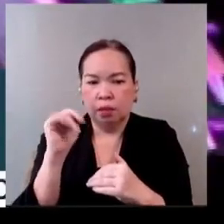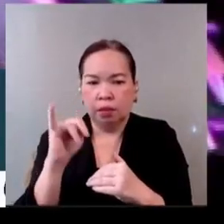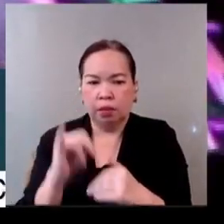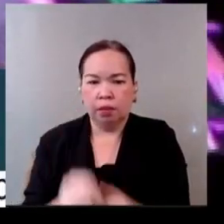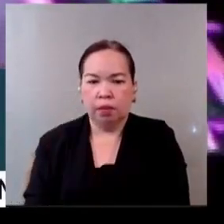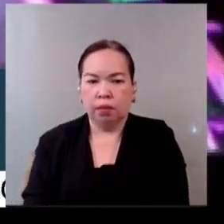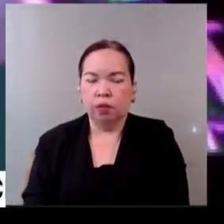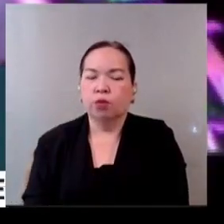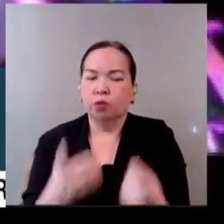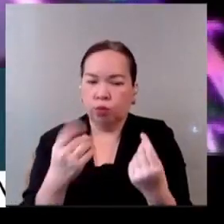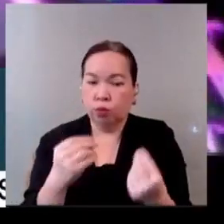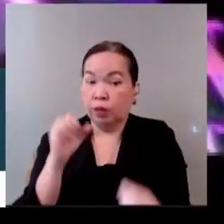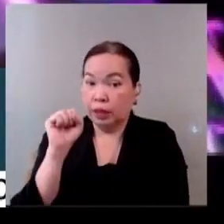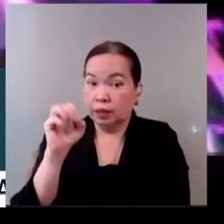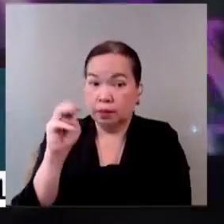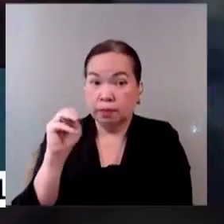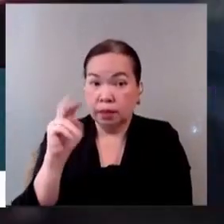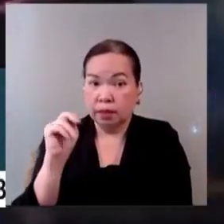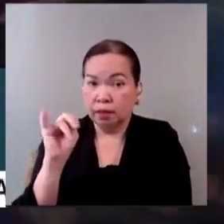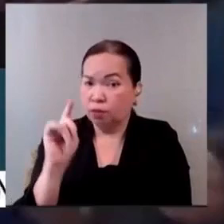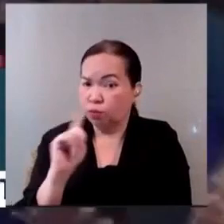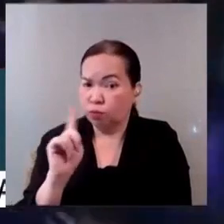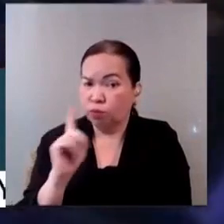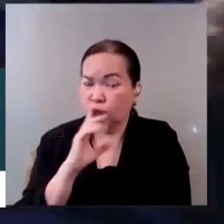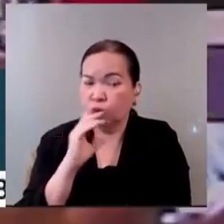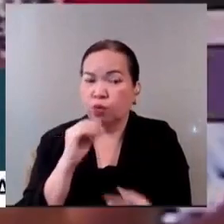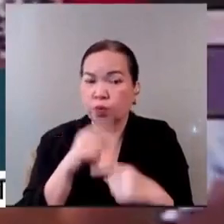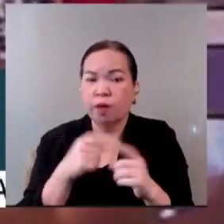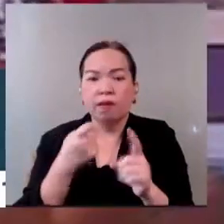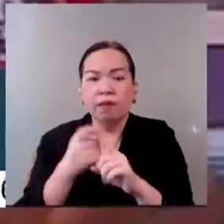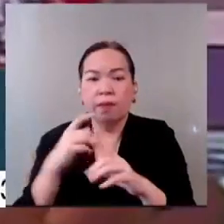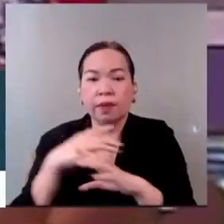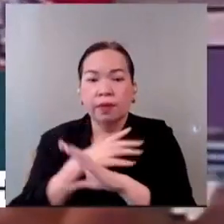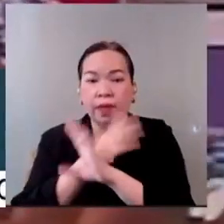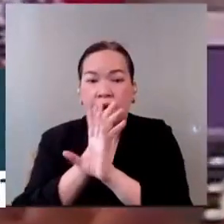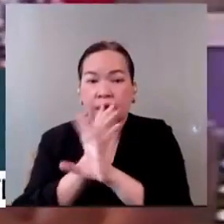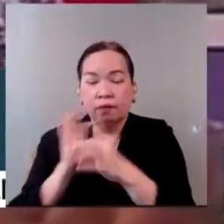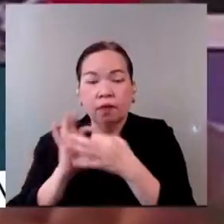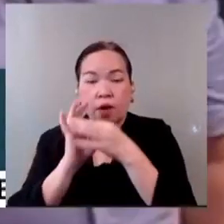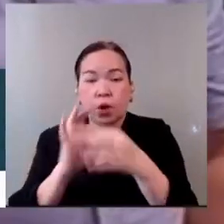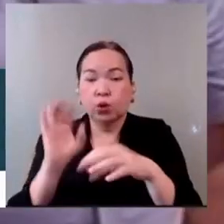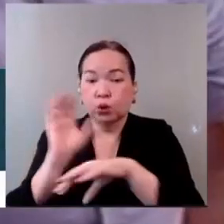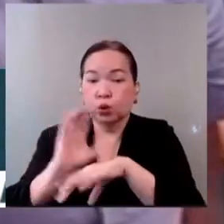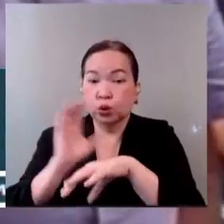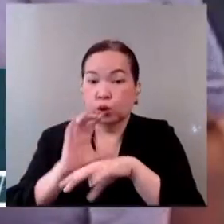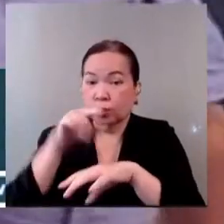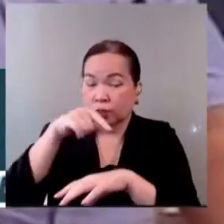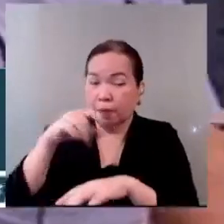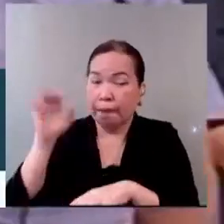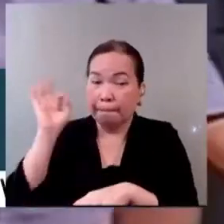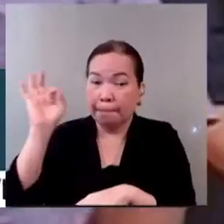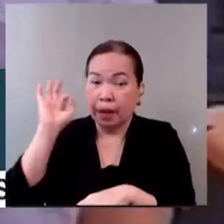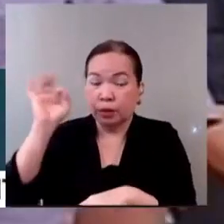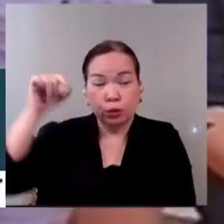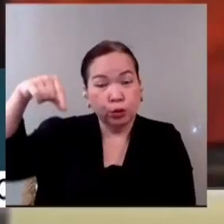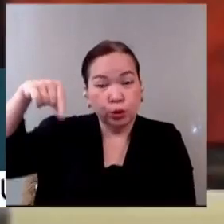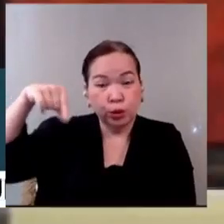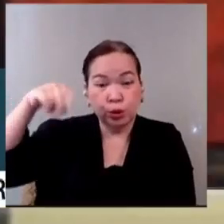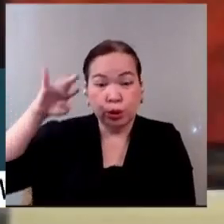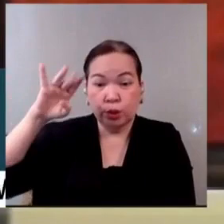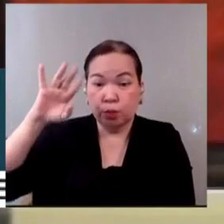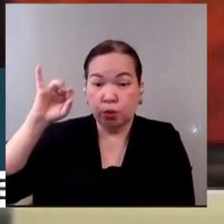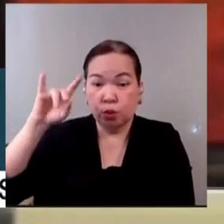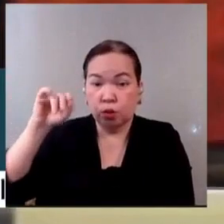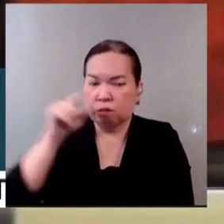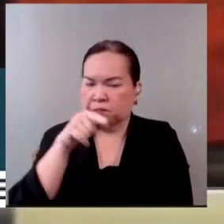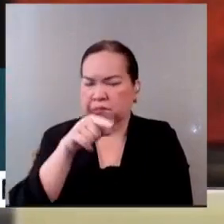SM&I is the broadcast media arm of the Davao-based Church of Televangelist Apollo Kiboloy. The religious leader had repeatedly refused to attend the